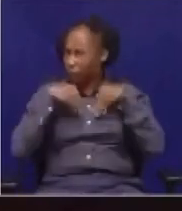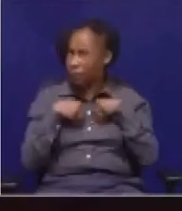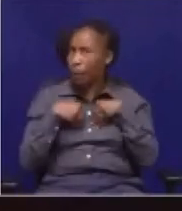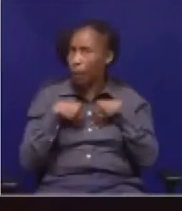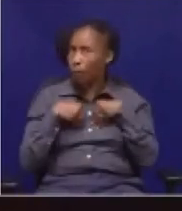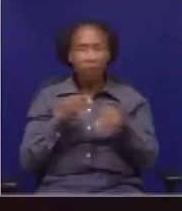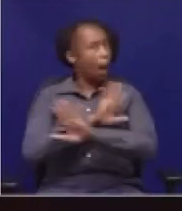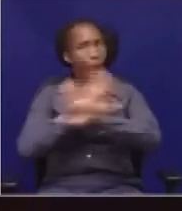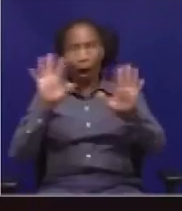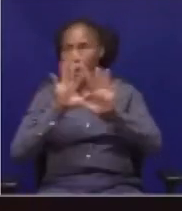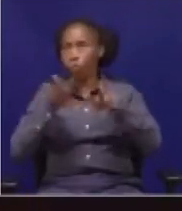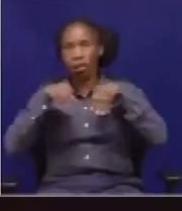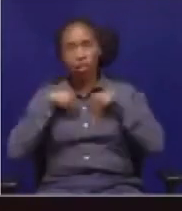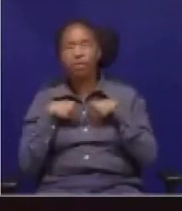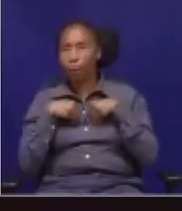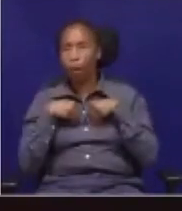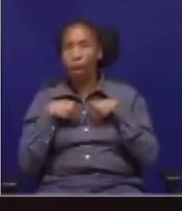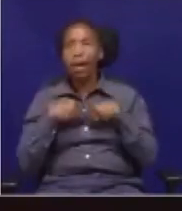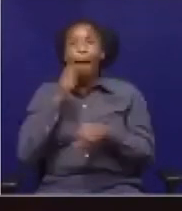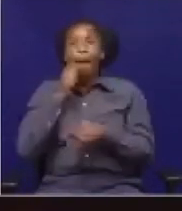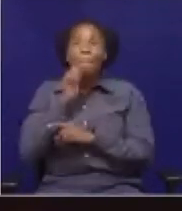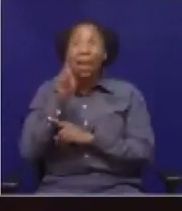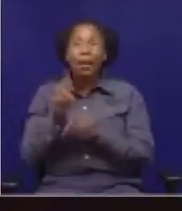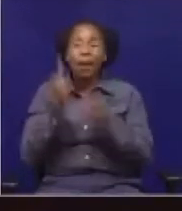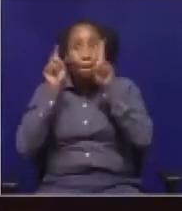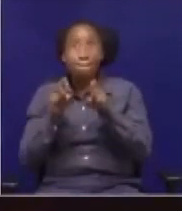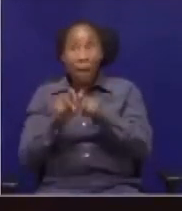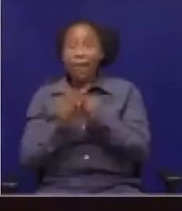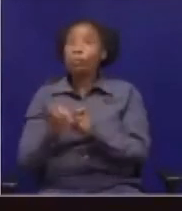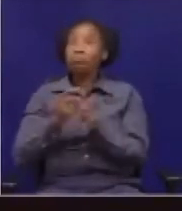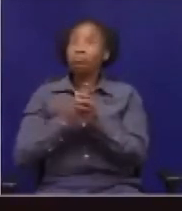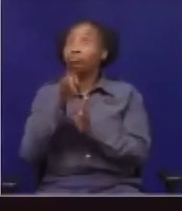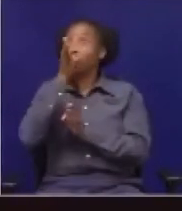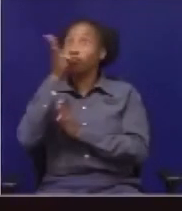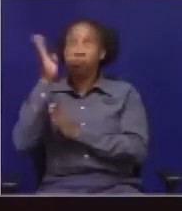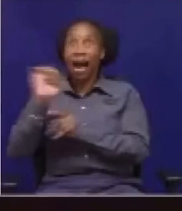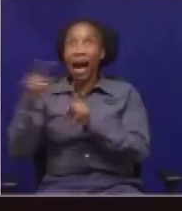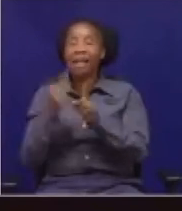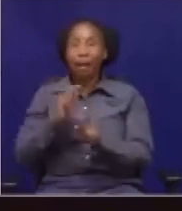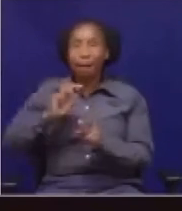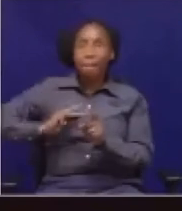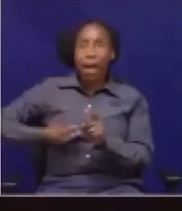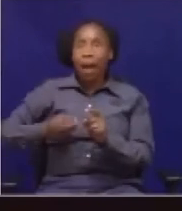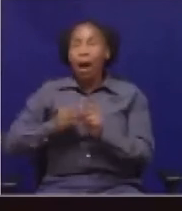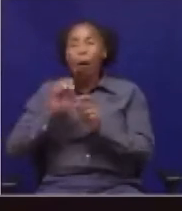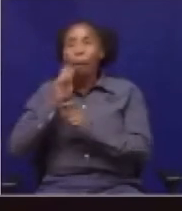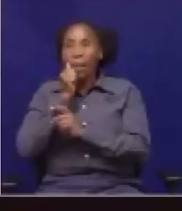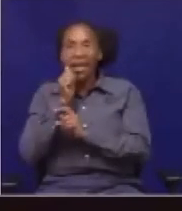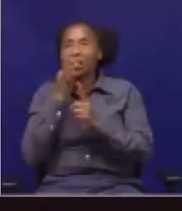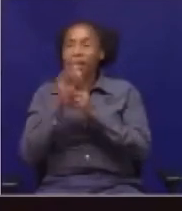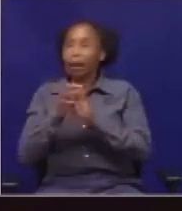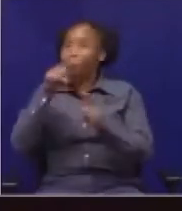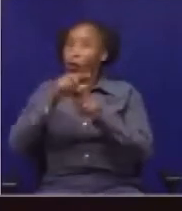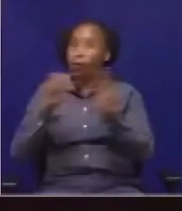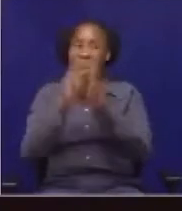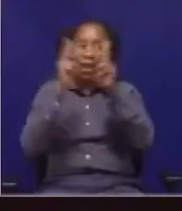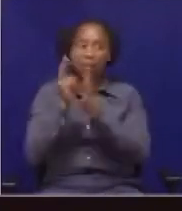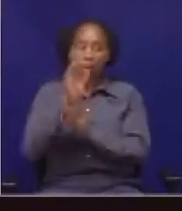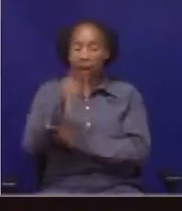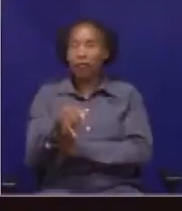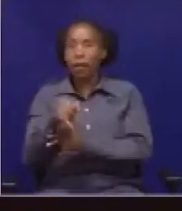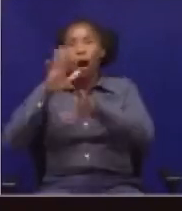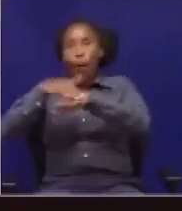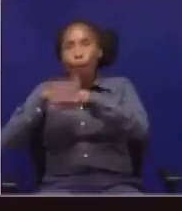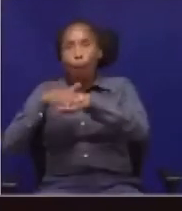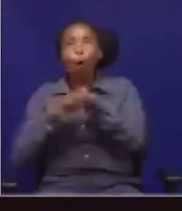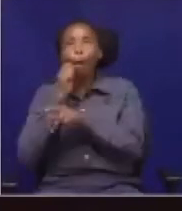not acceptable. It is men that must call out other men for their violence, no matter what form it takes. The more men that